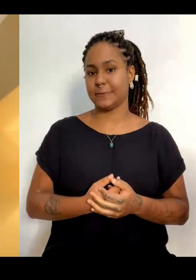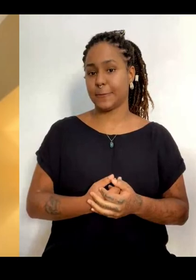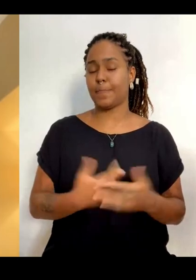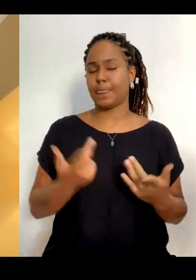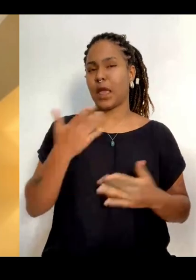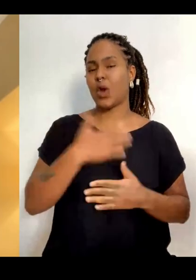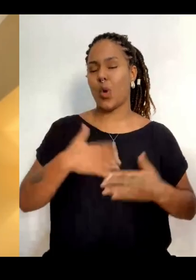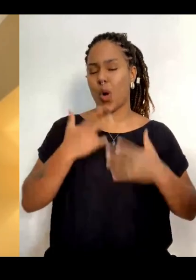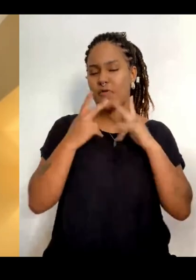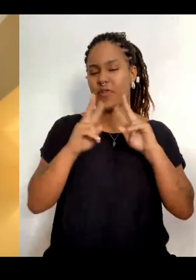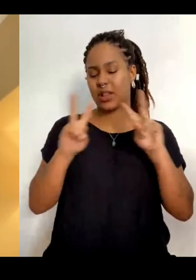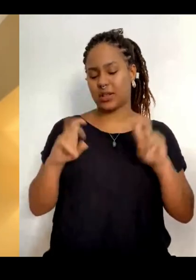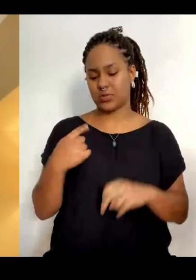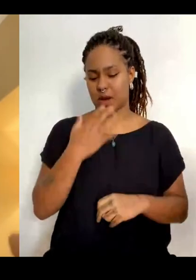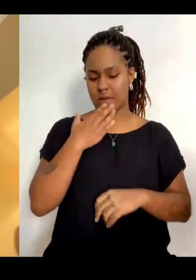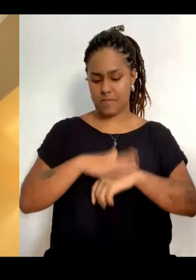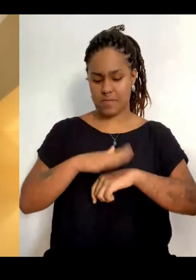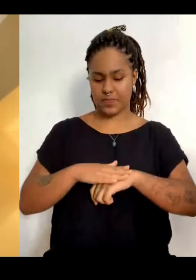foreign